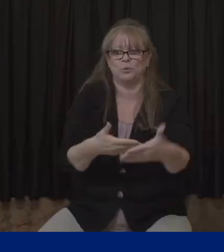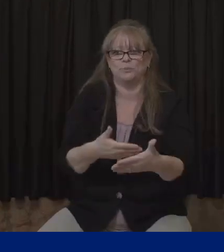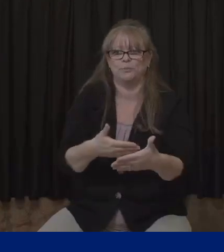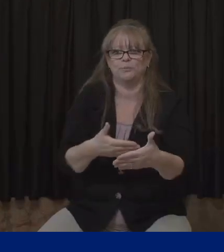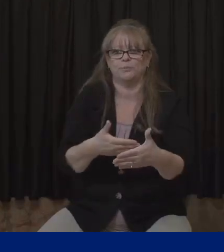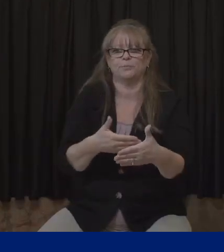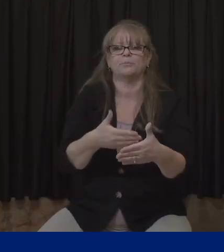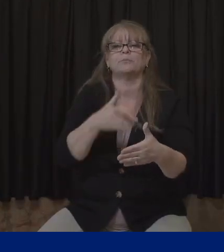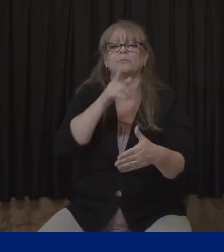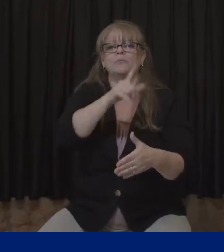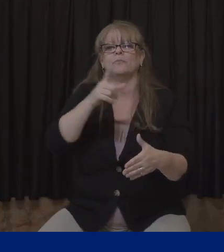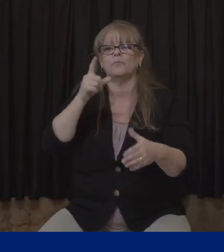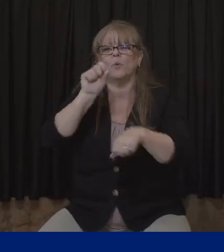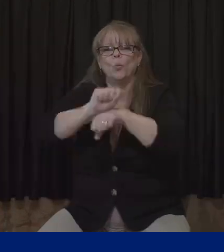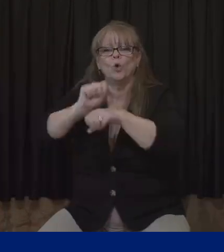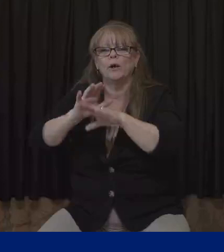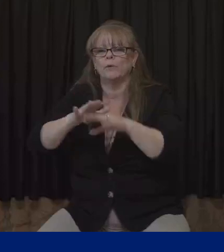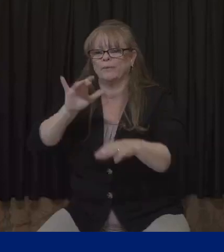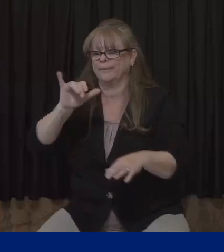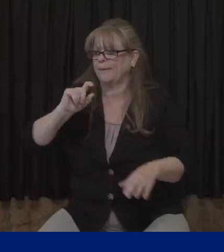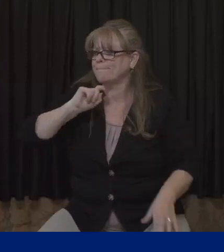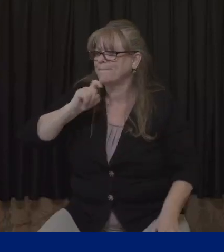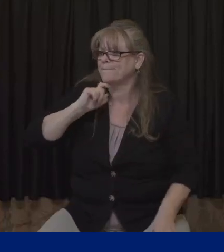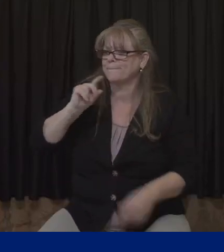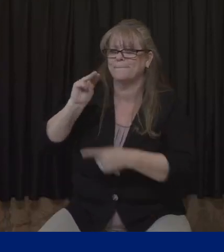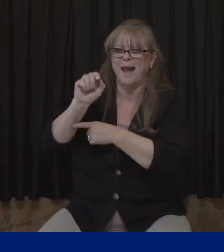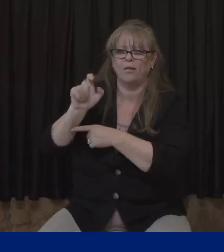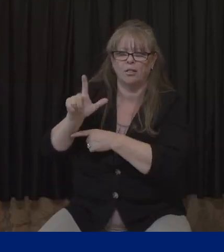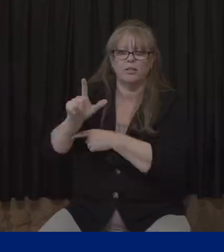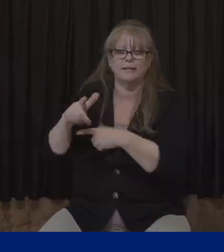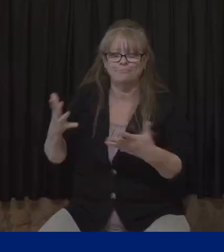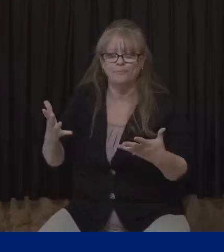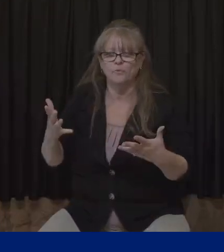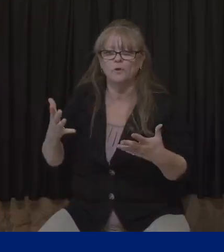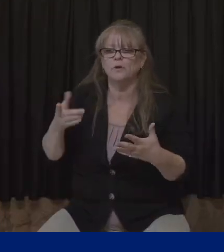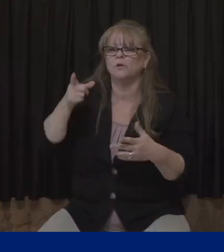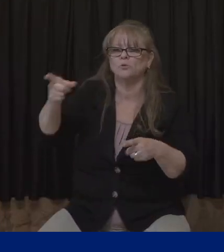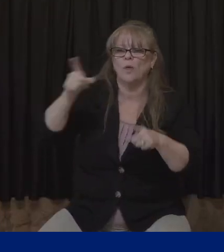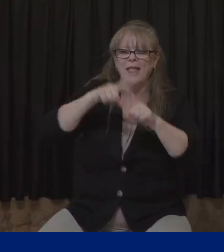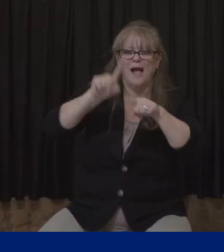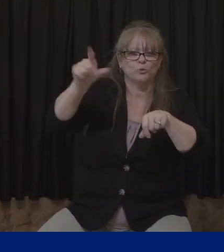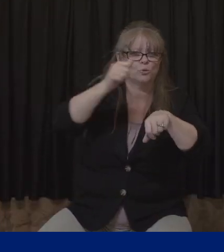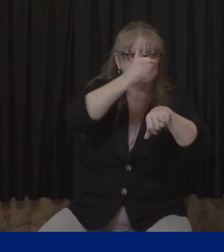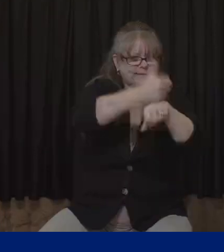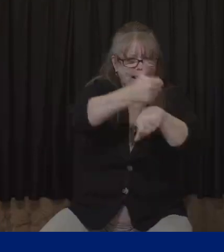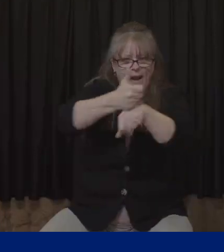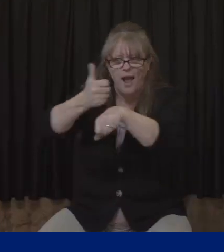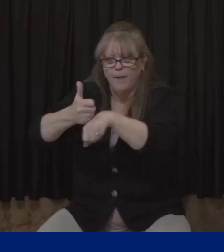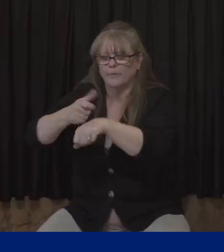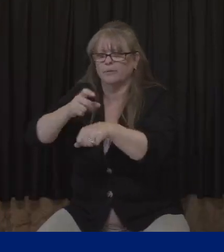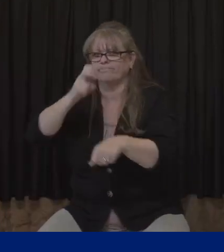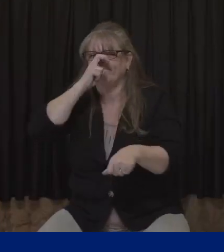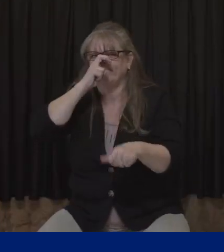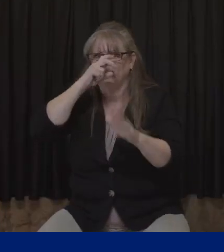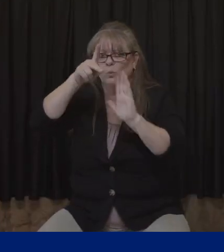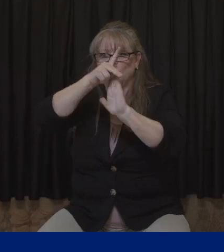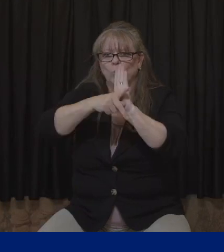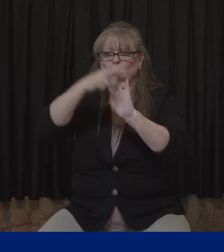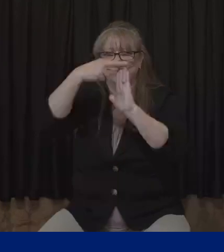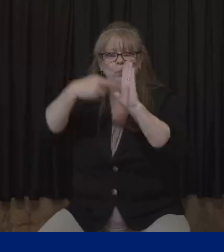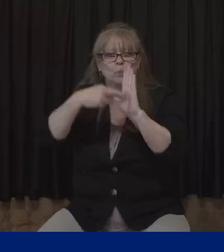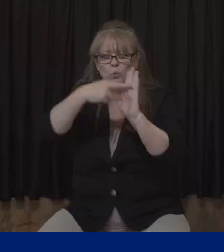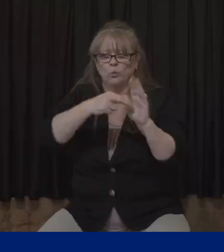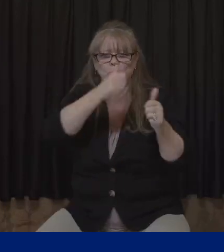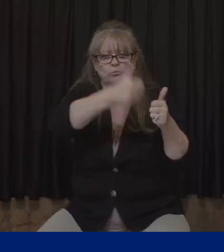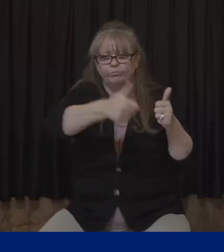So they'll be able to get back consistent with the safety guidelines, groups smaller than 10, working with the Colorado Department of Higher Education, just as we finish up this